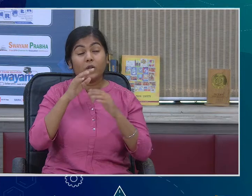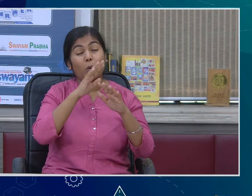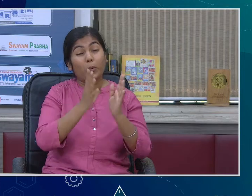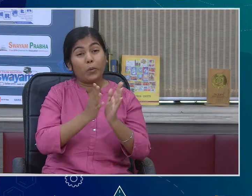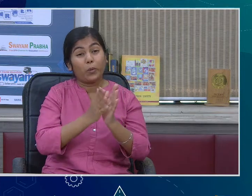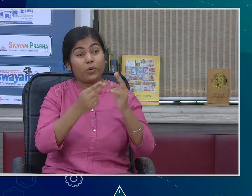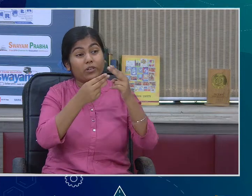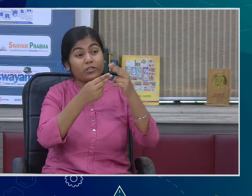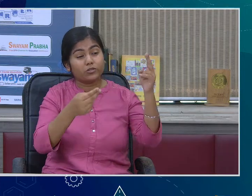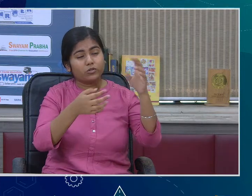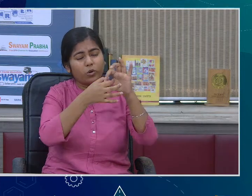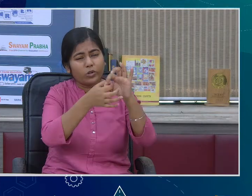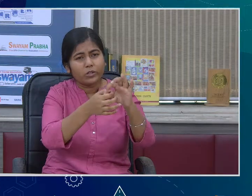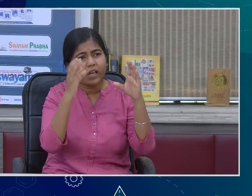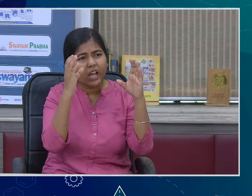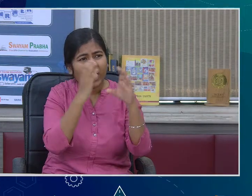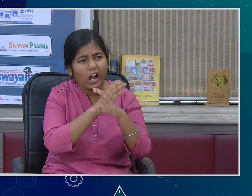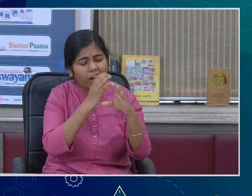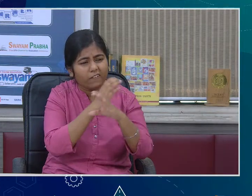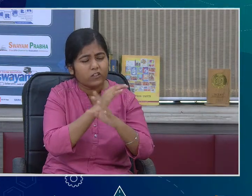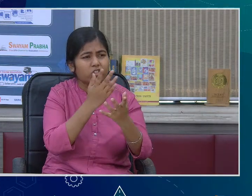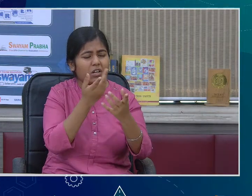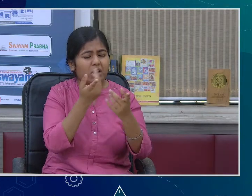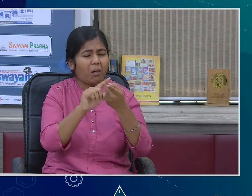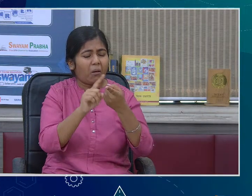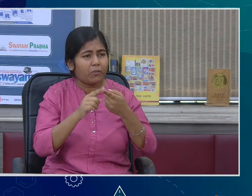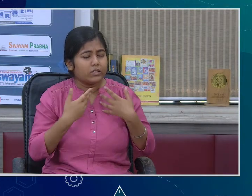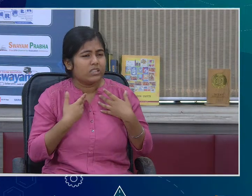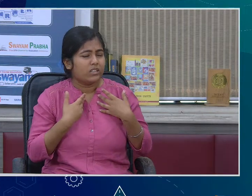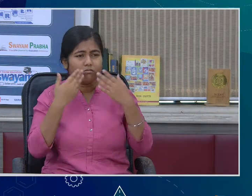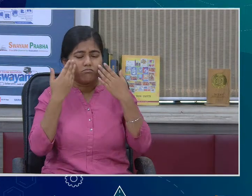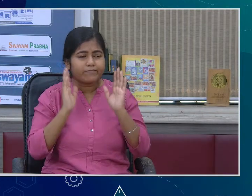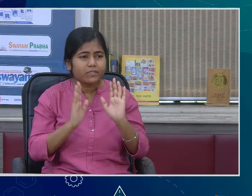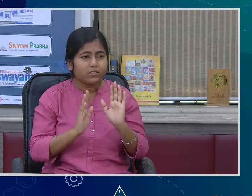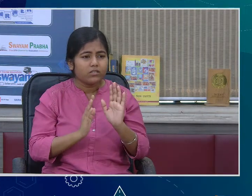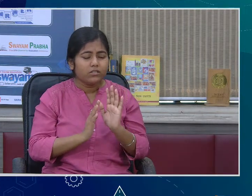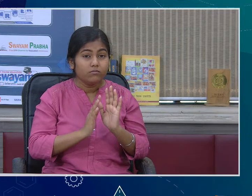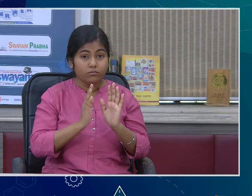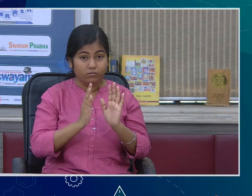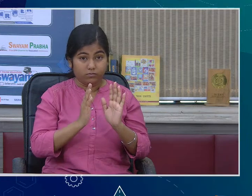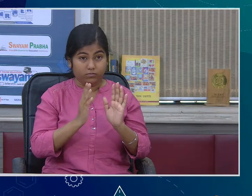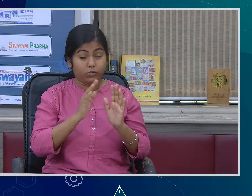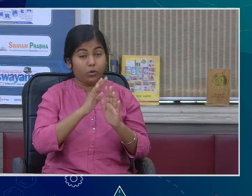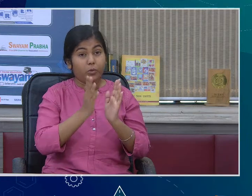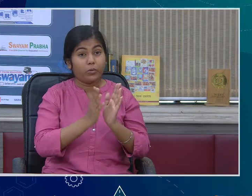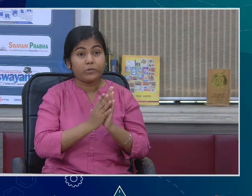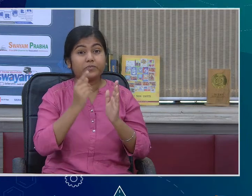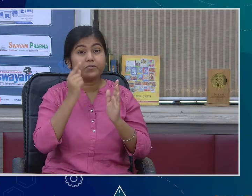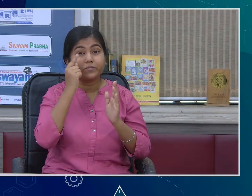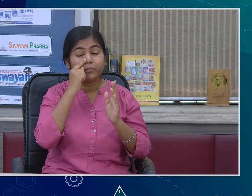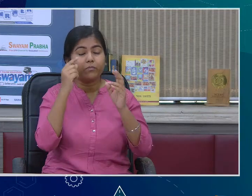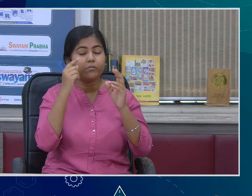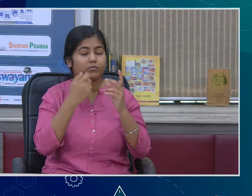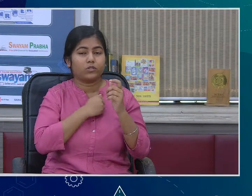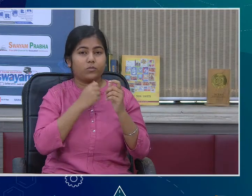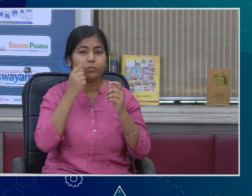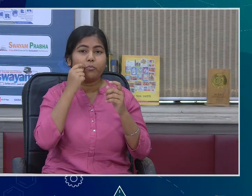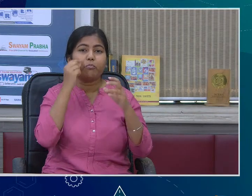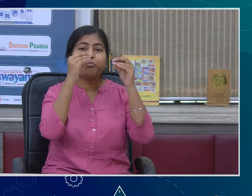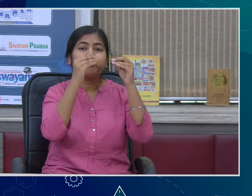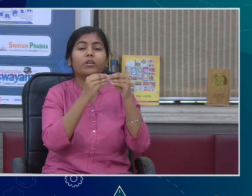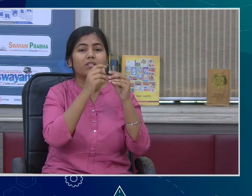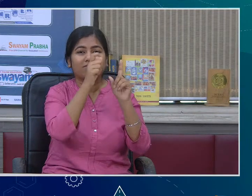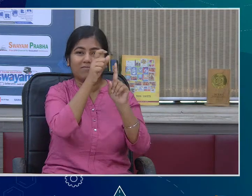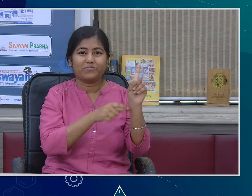a suspense actually. Till end, we are not able to know that Bepin Choudhury is, you know, acting like that, or